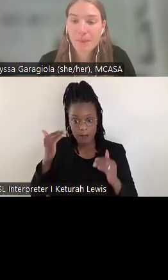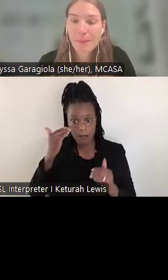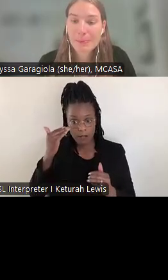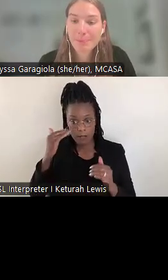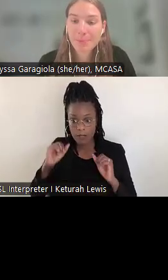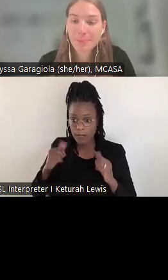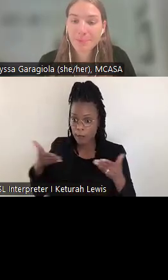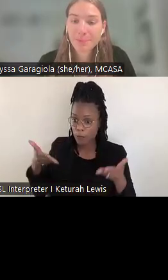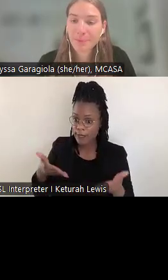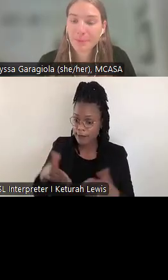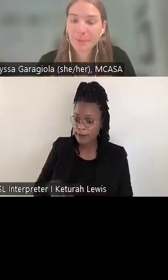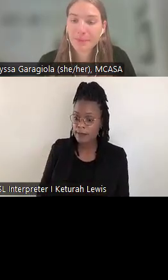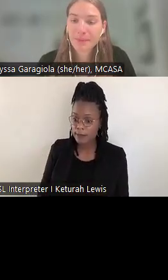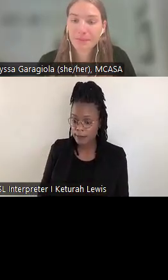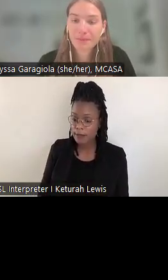Yeah.